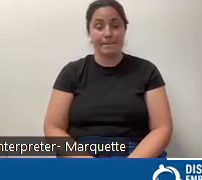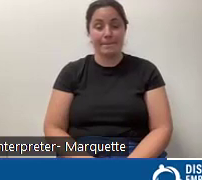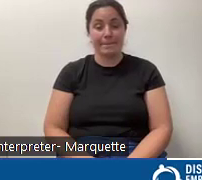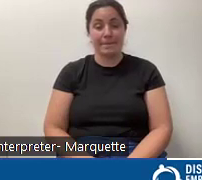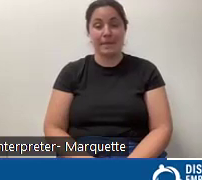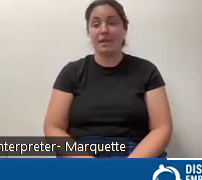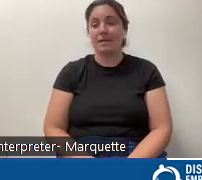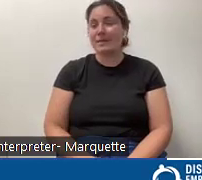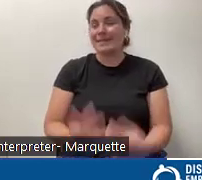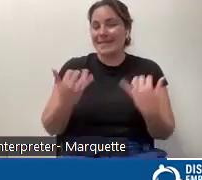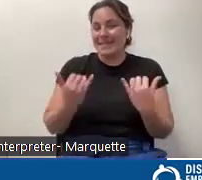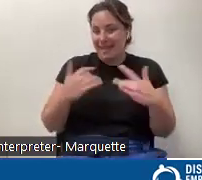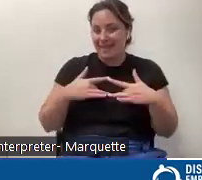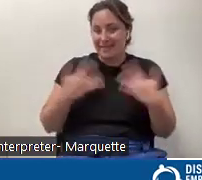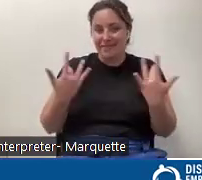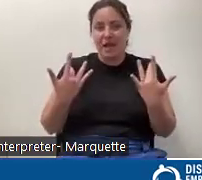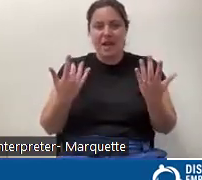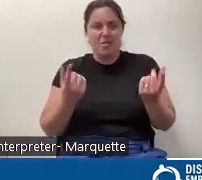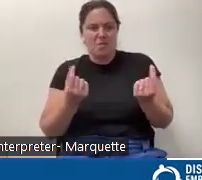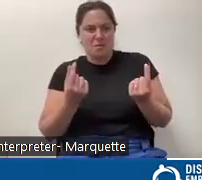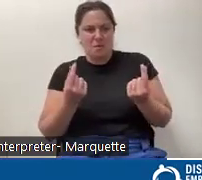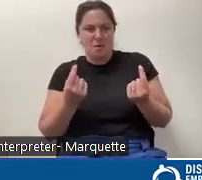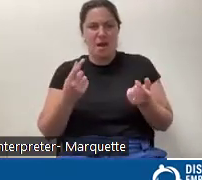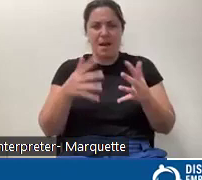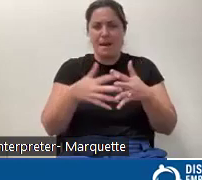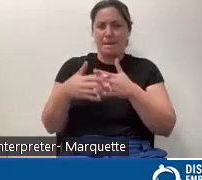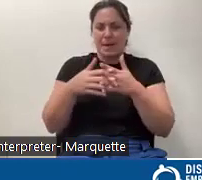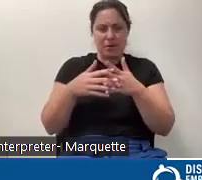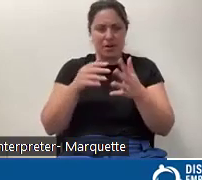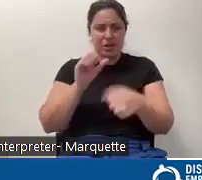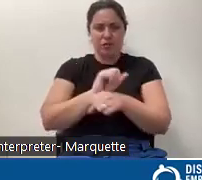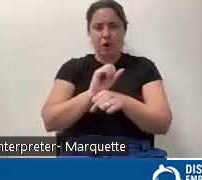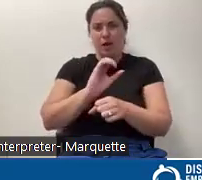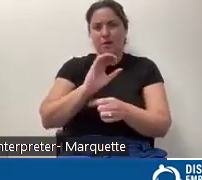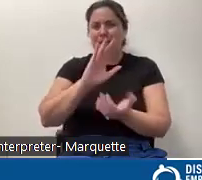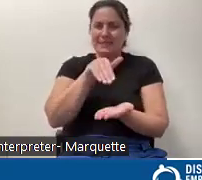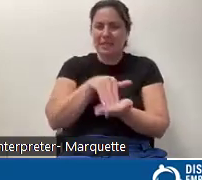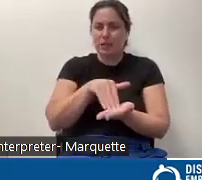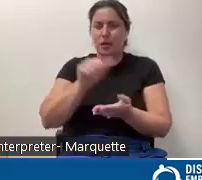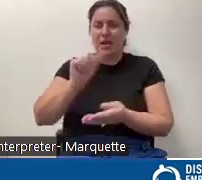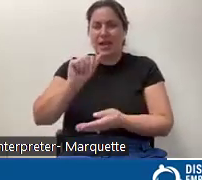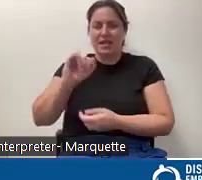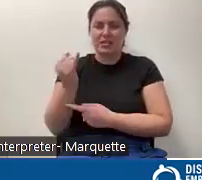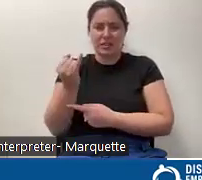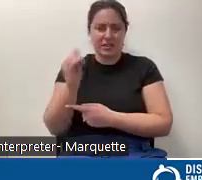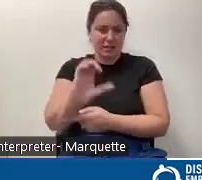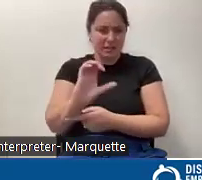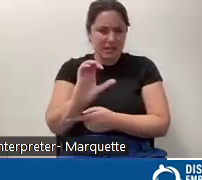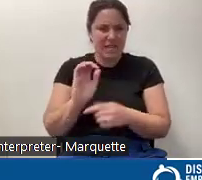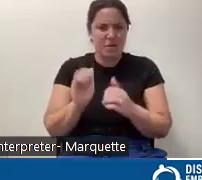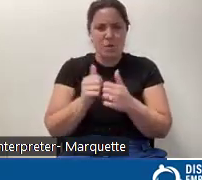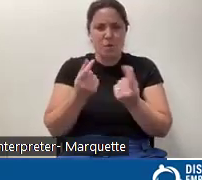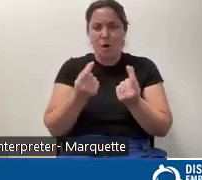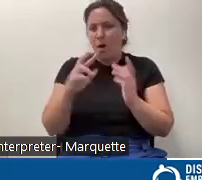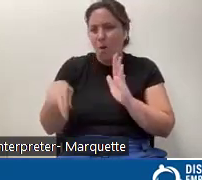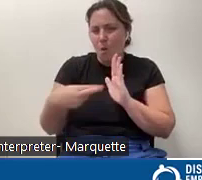going to discuss the role of American Job Centers and the AJC network in providing access and opportunities to all job seekers,